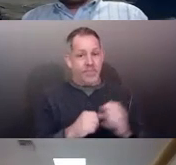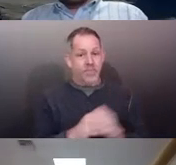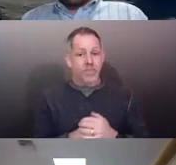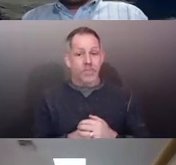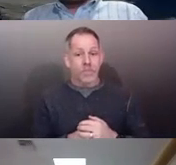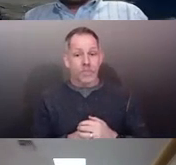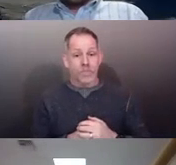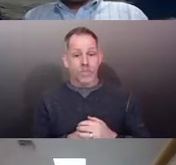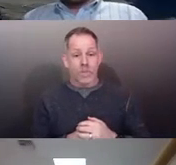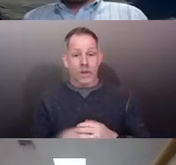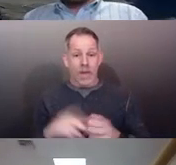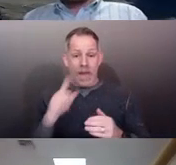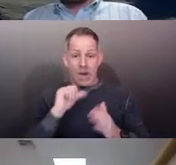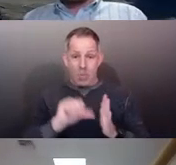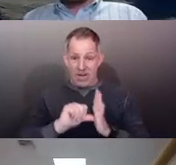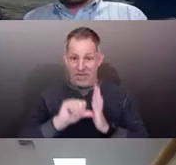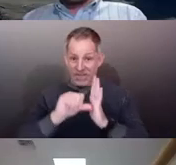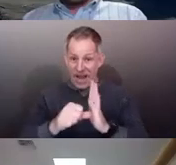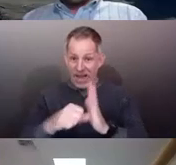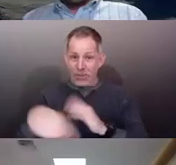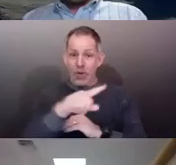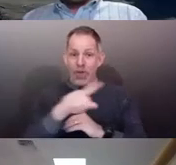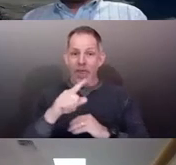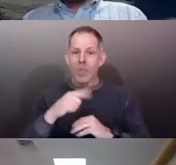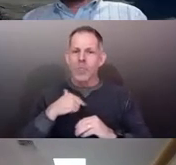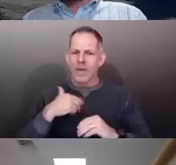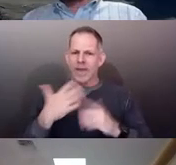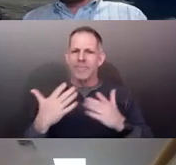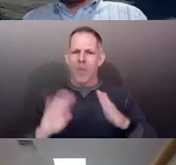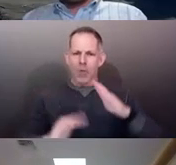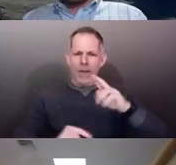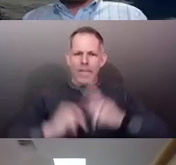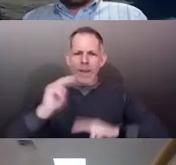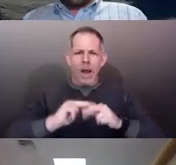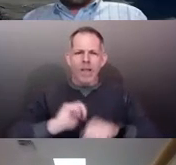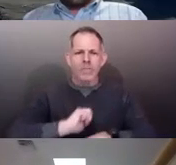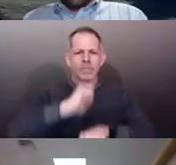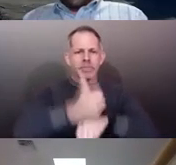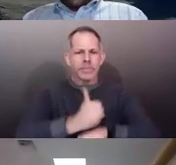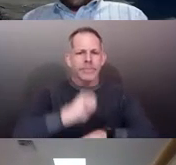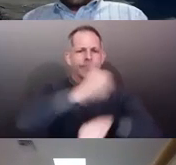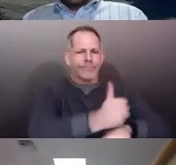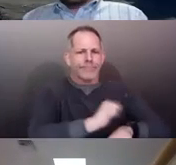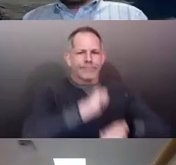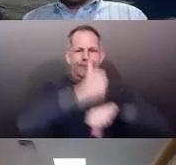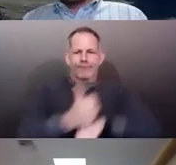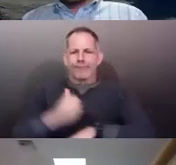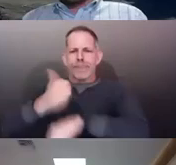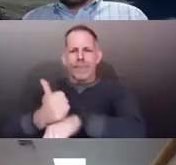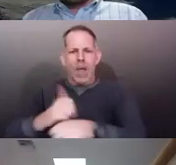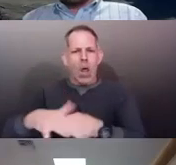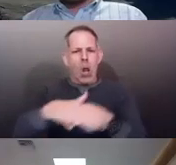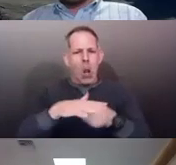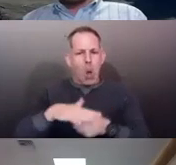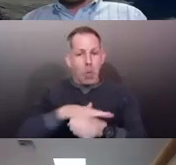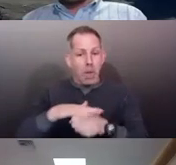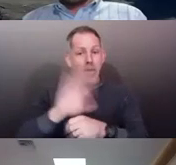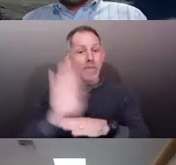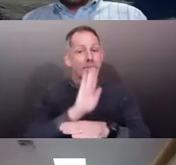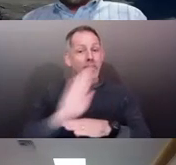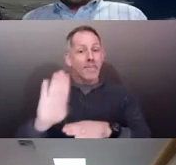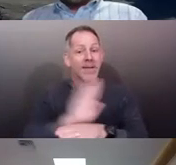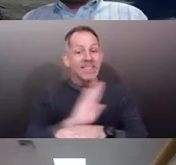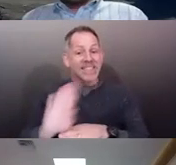local capacity. We had local businesses that transitioned really quickly from sewing furniture to sewing face